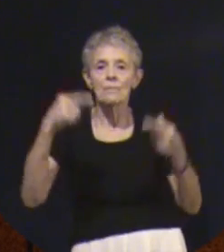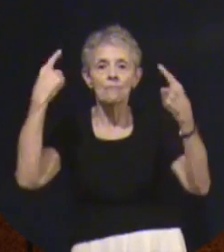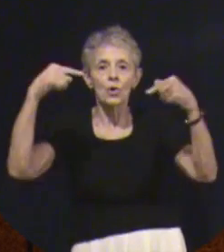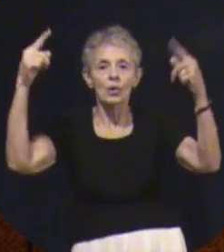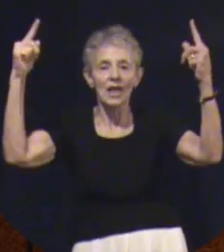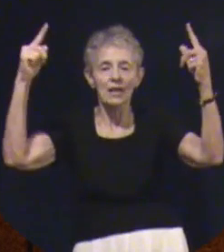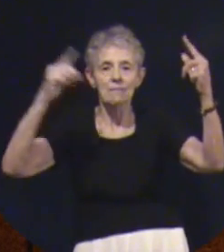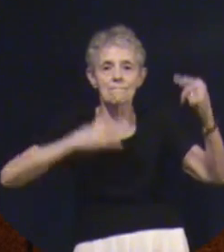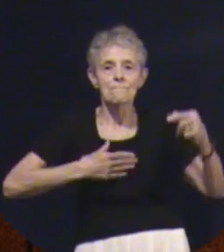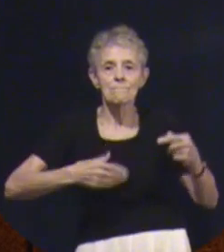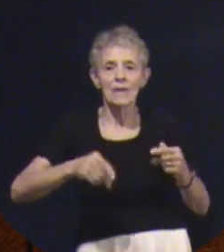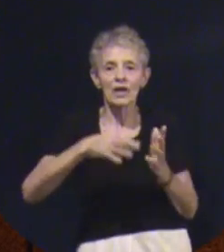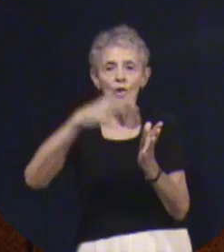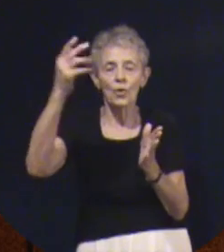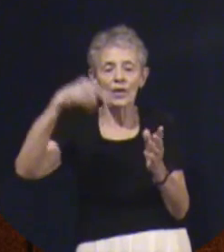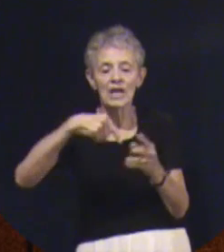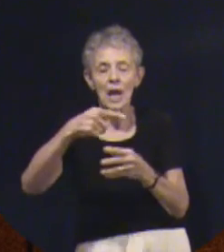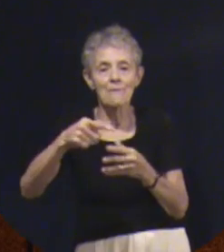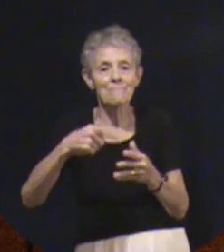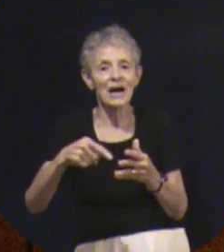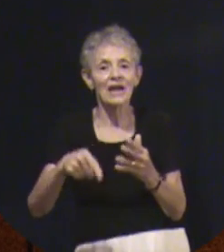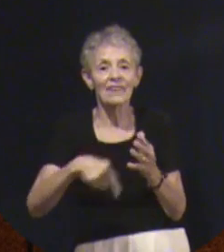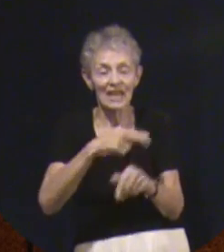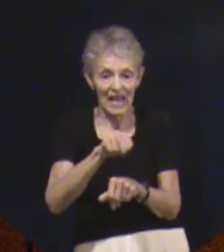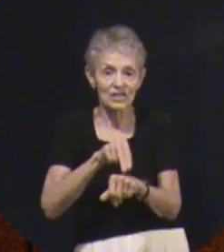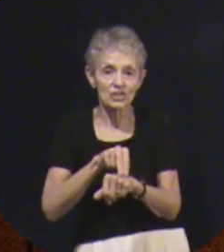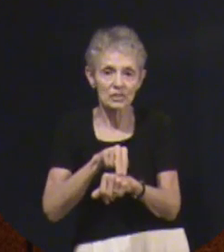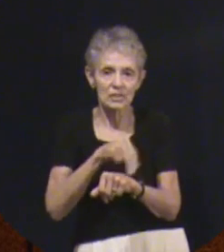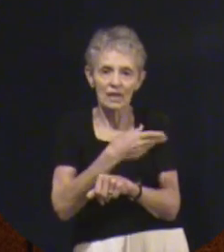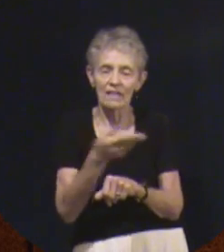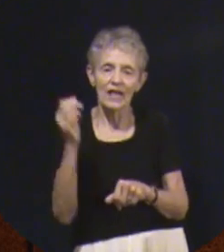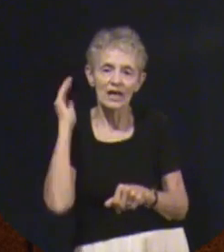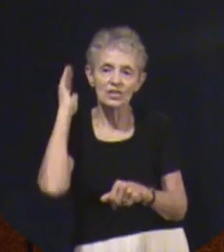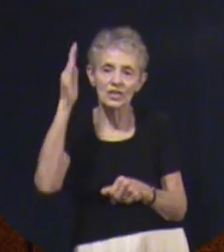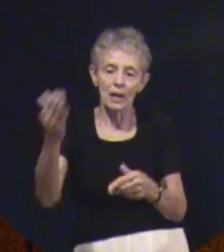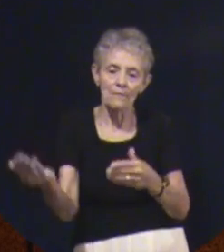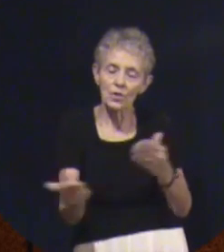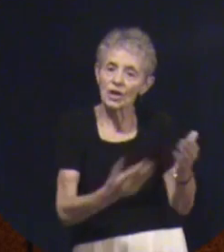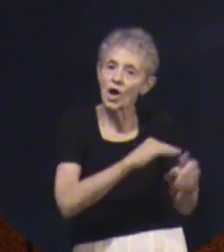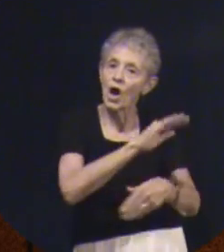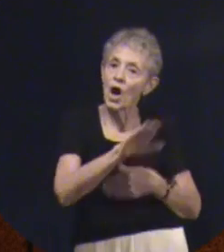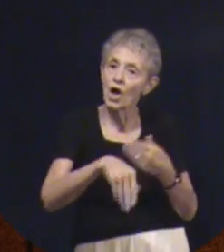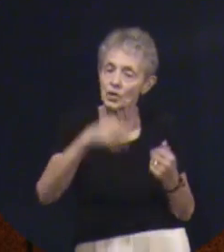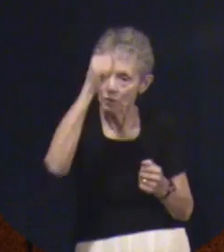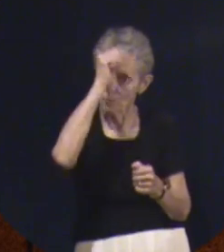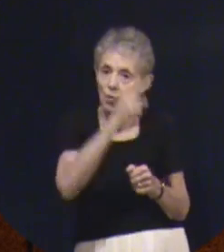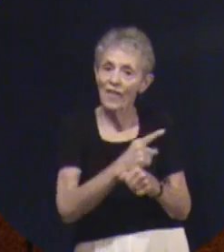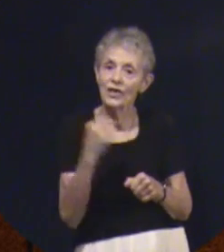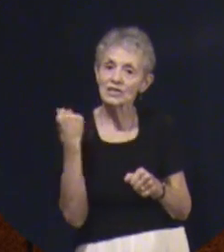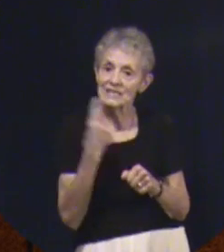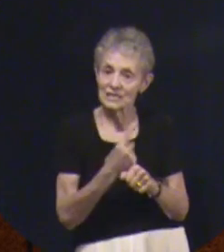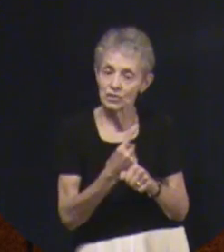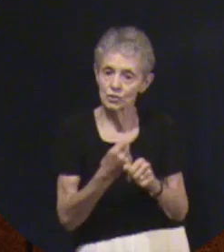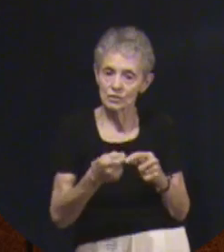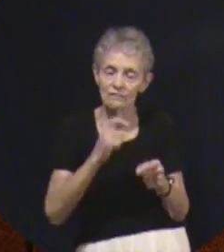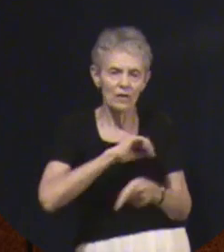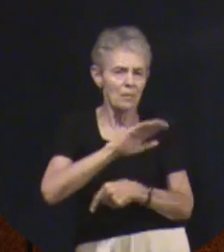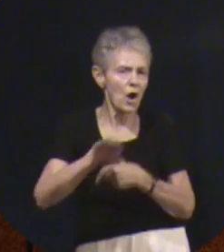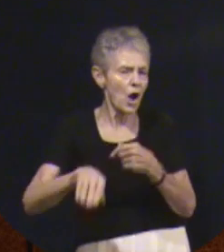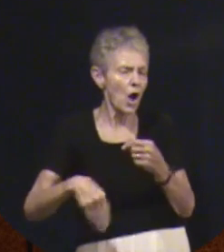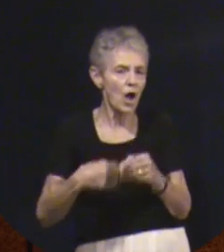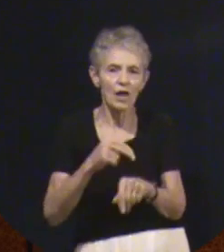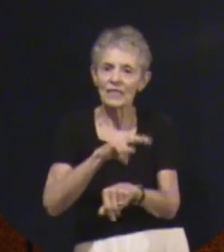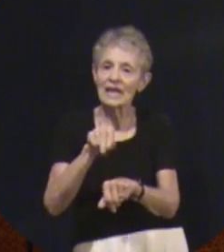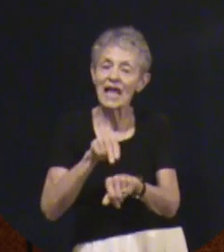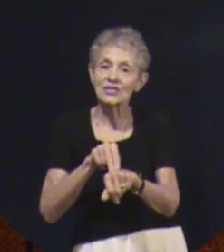glory among the nations. They shall bring all your brothers and sisters from all the